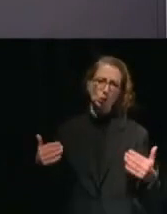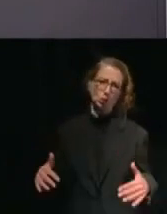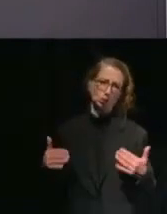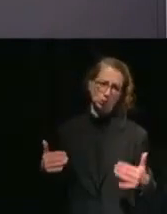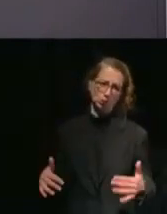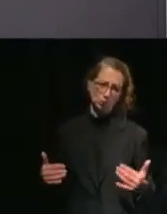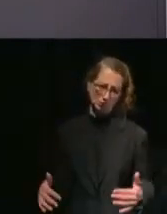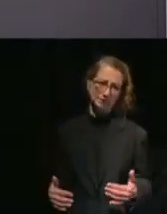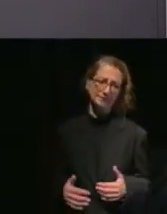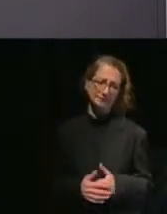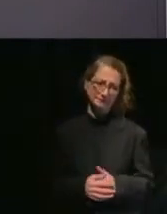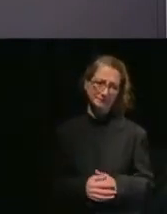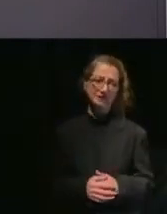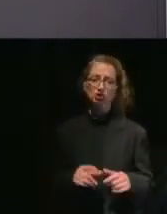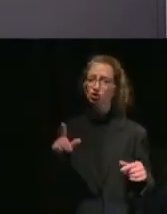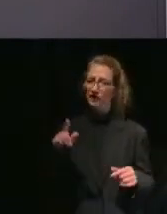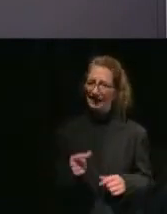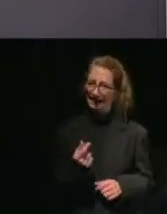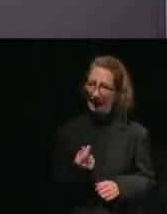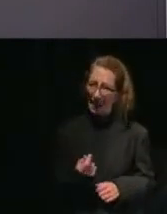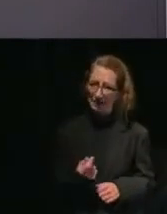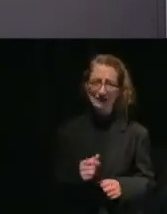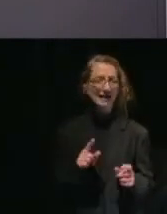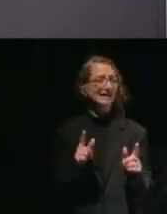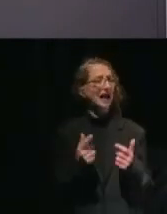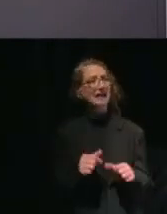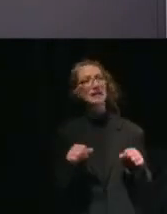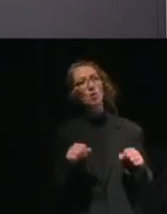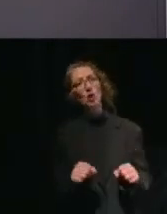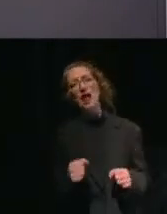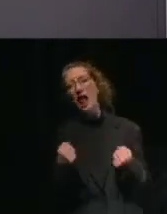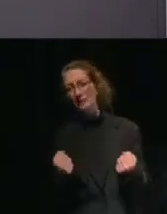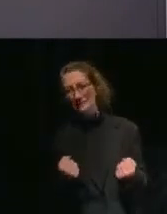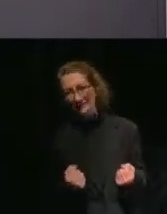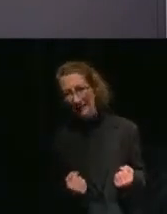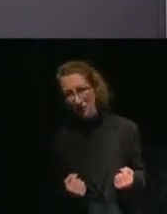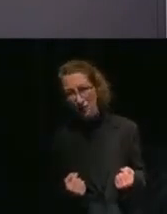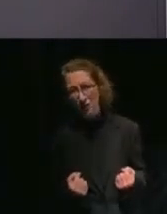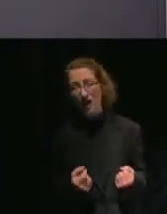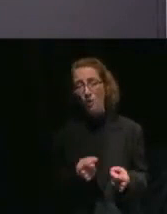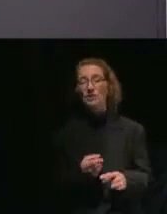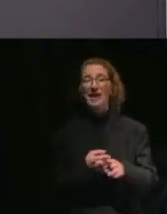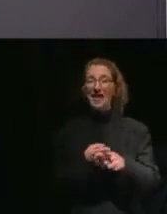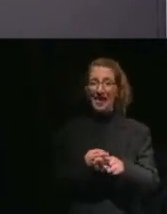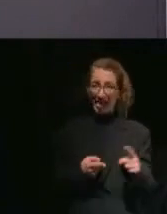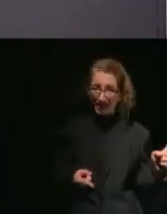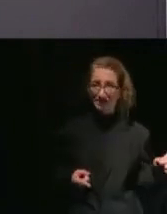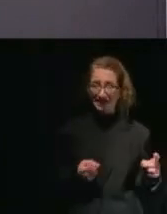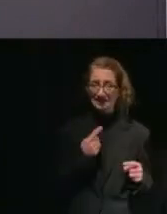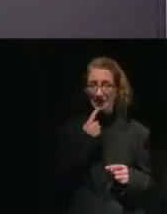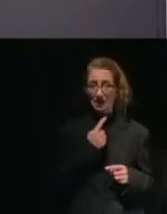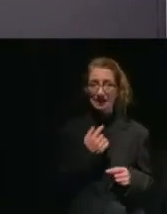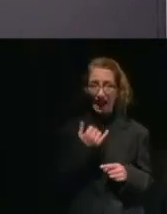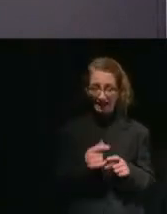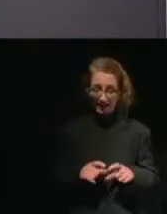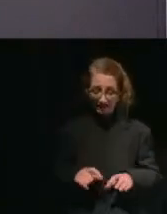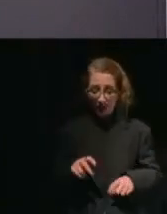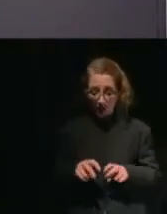geld, no possibilities for safeguarding. They really took advantage of this opportunity to enter free text.